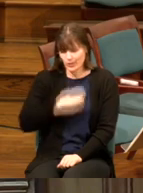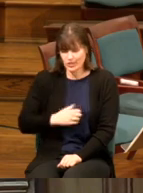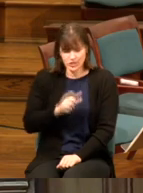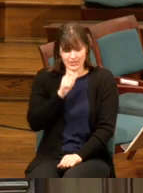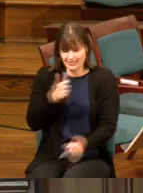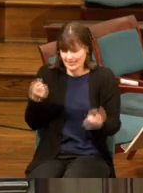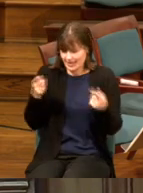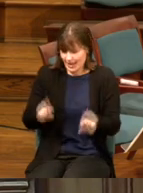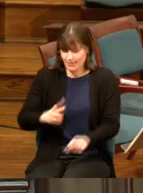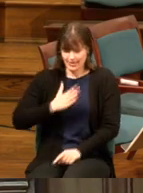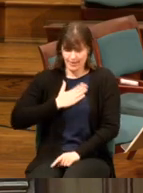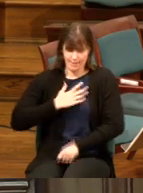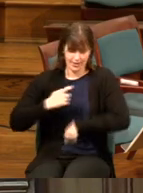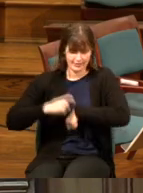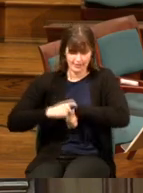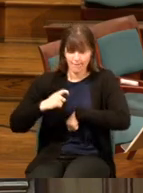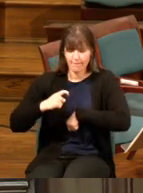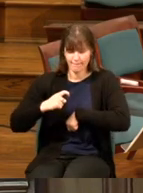my time."